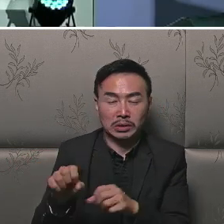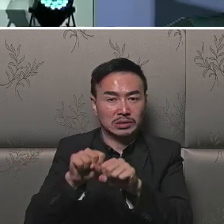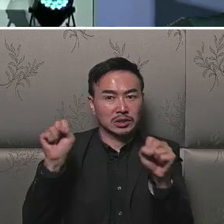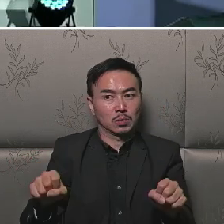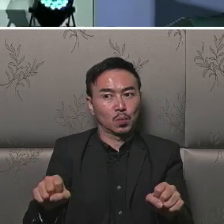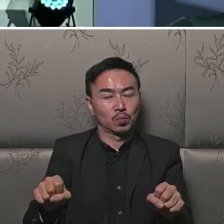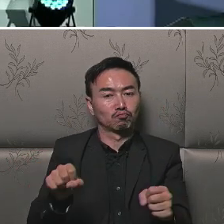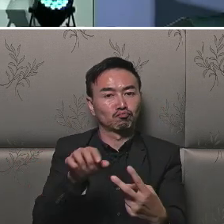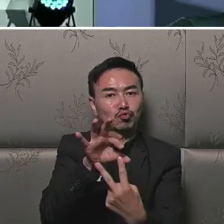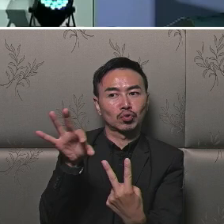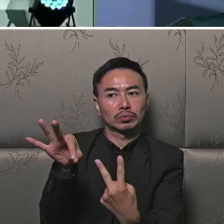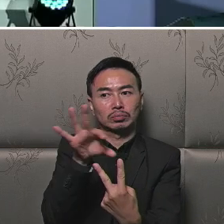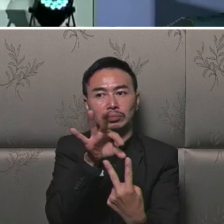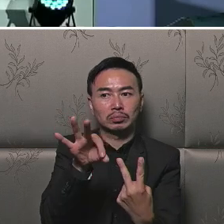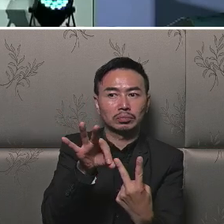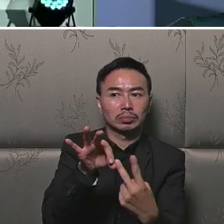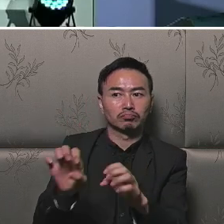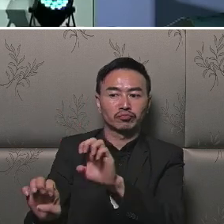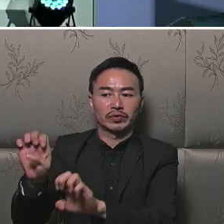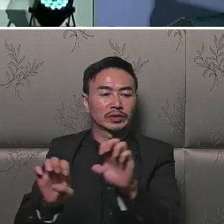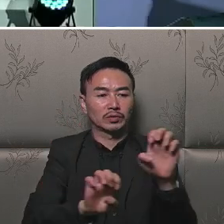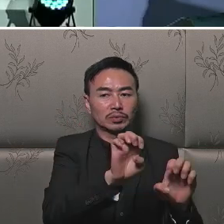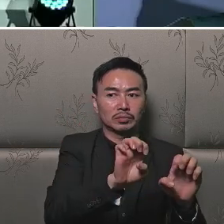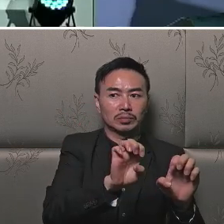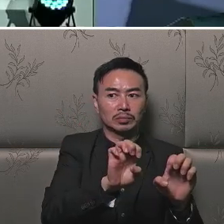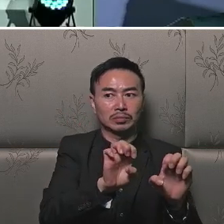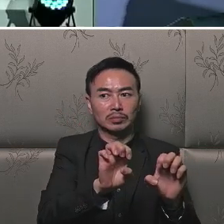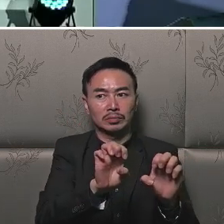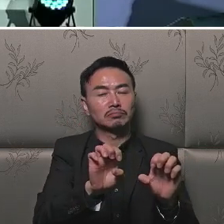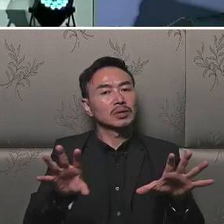get the same acceptance from the society? Thank you.